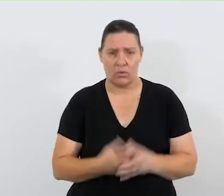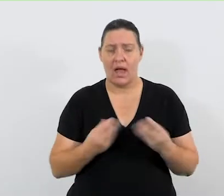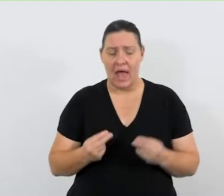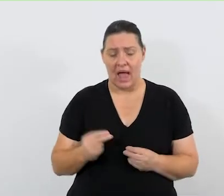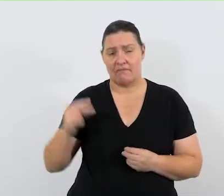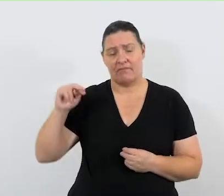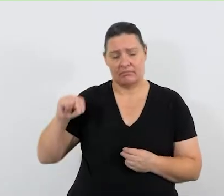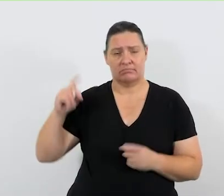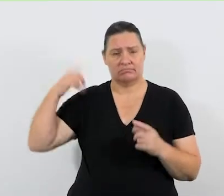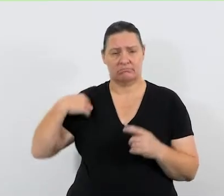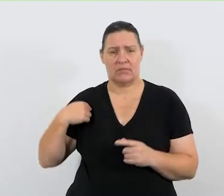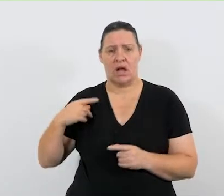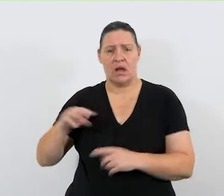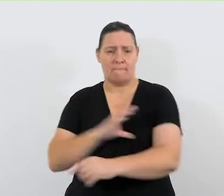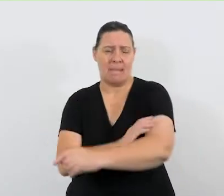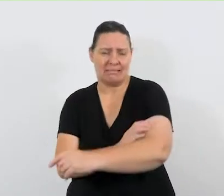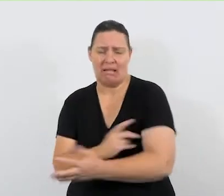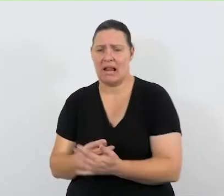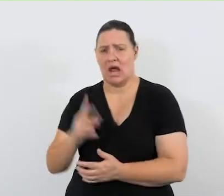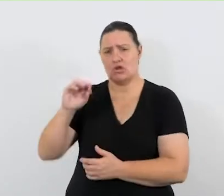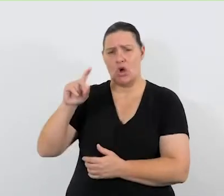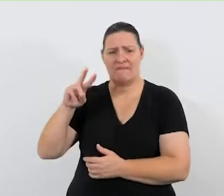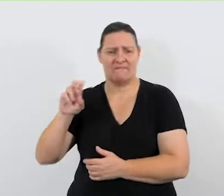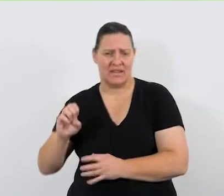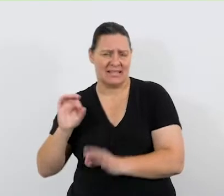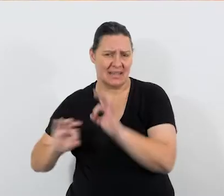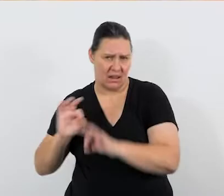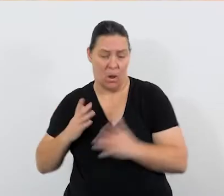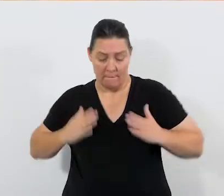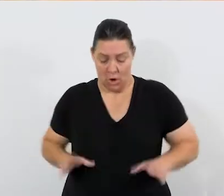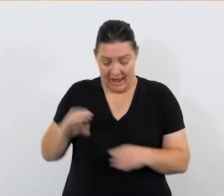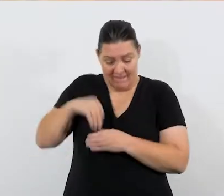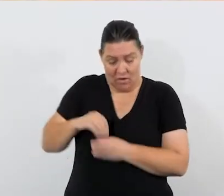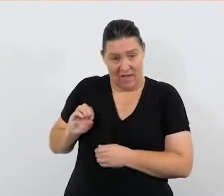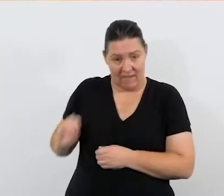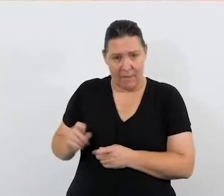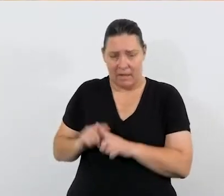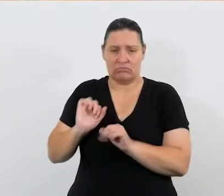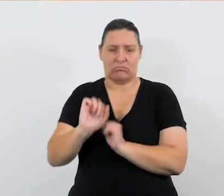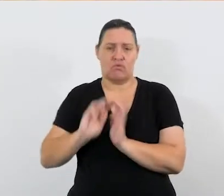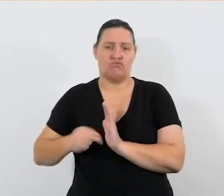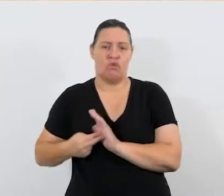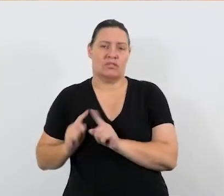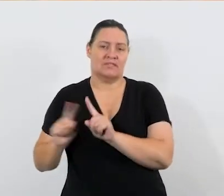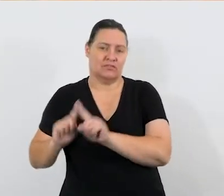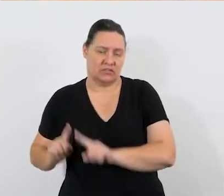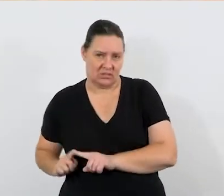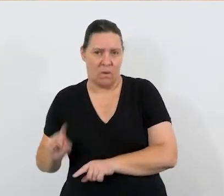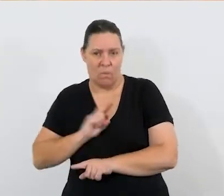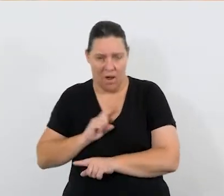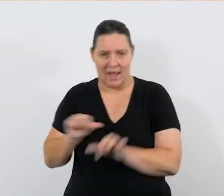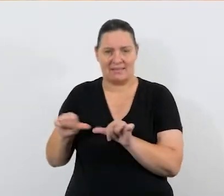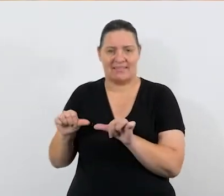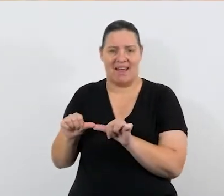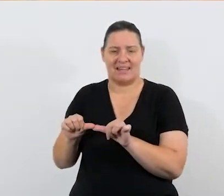For example, we have nerve cells and muscle cells. So even though they are found in your body, they play different roles. As a